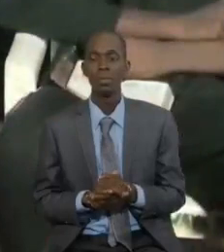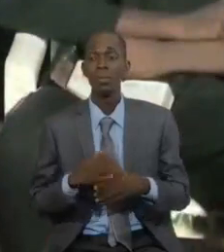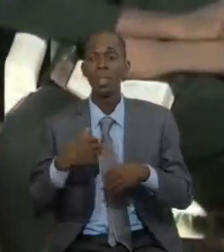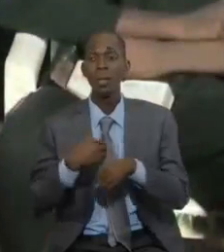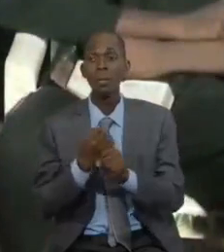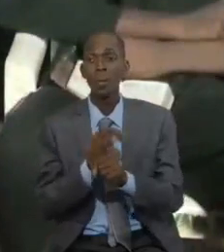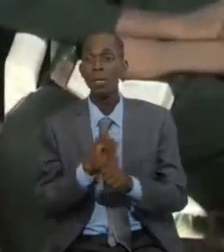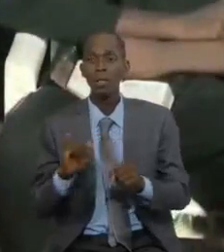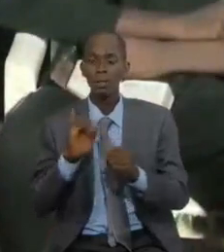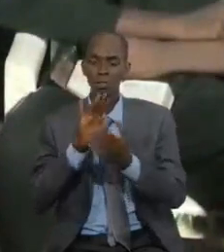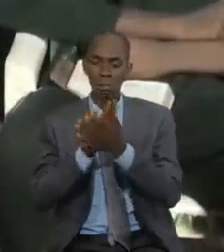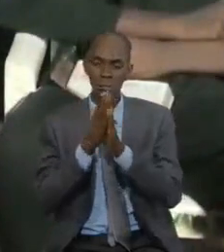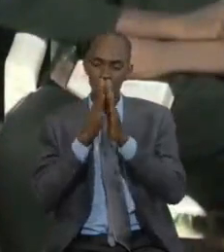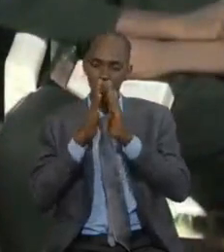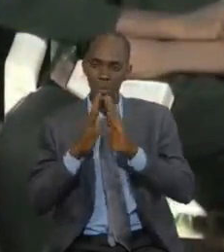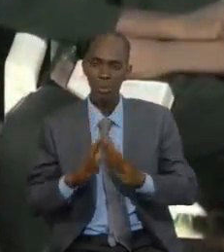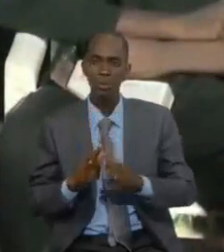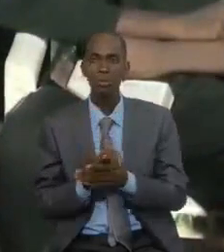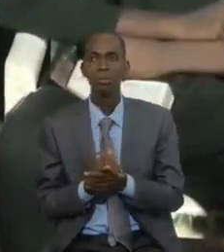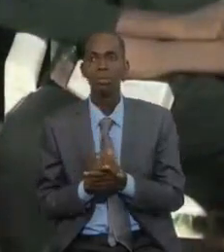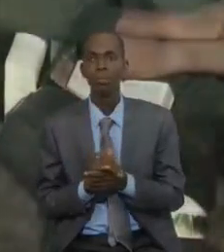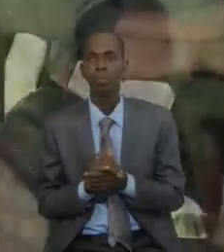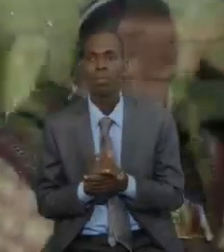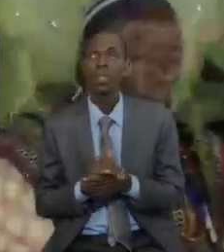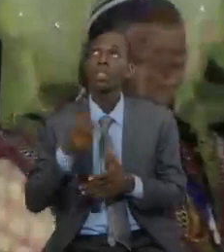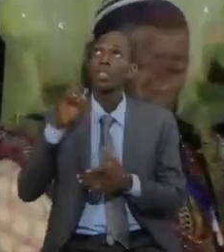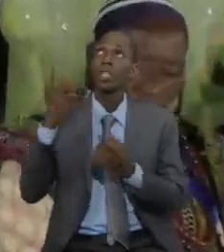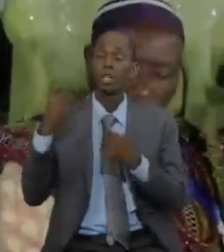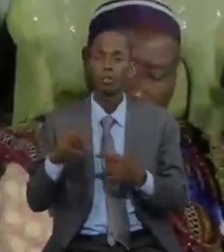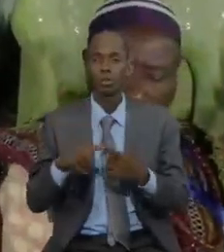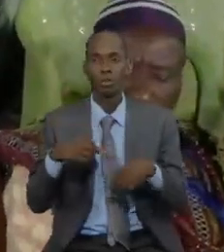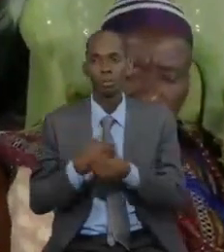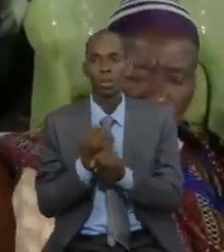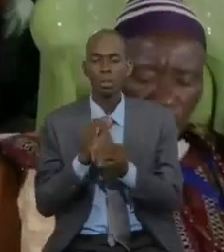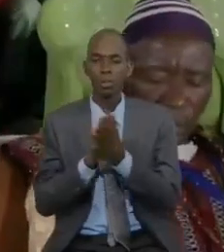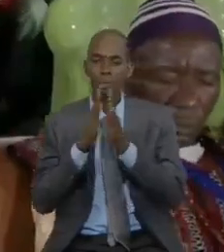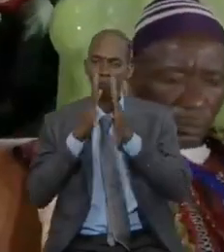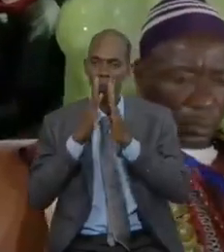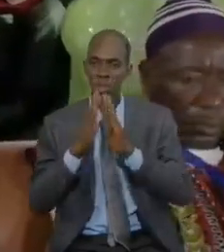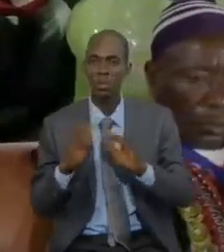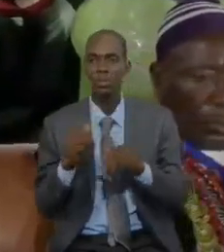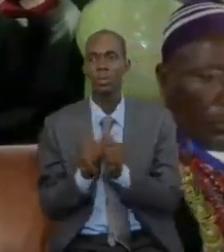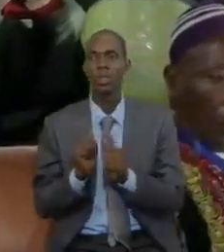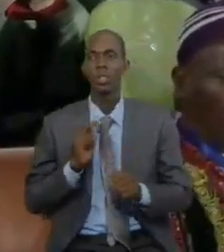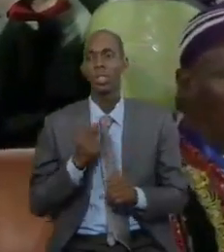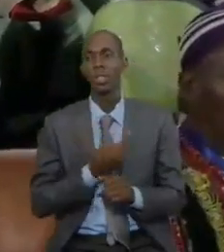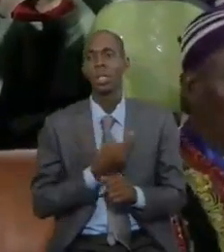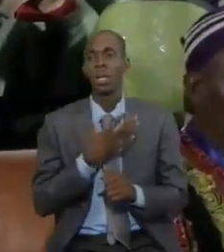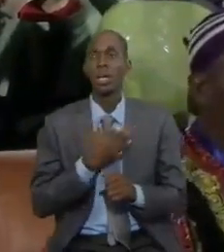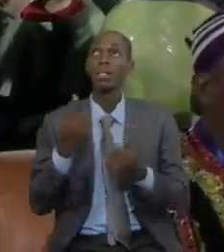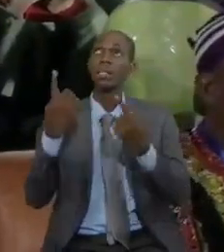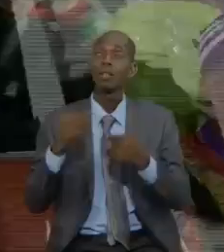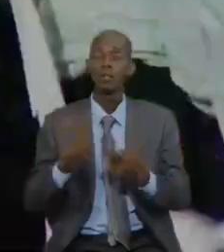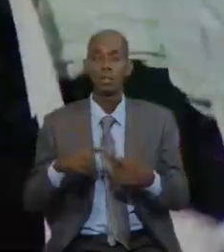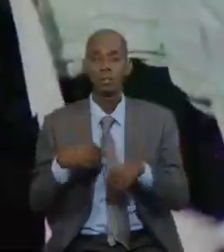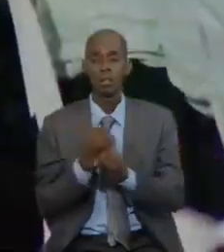Making peace. He comes to make peace with us. And he comes to make peace